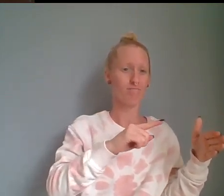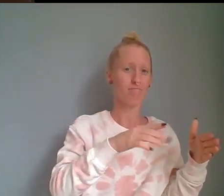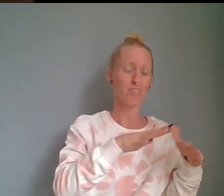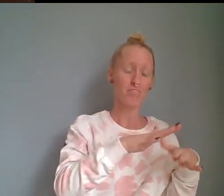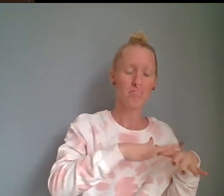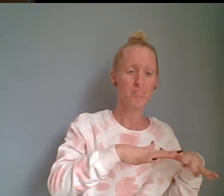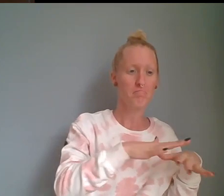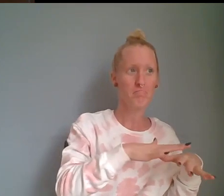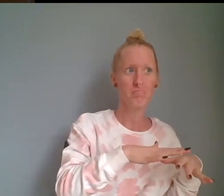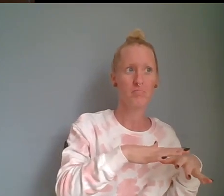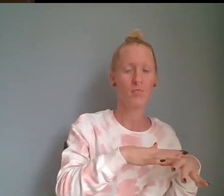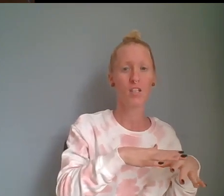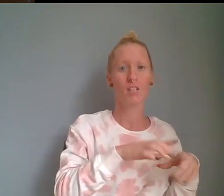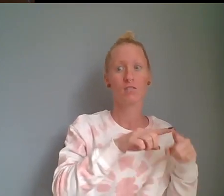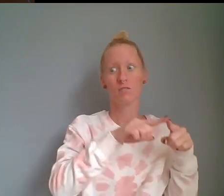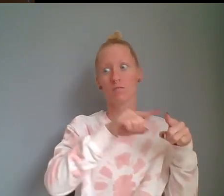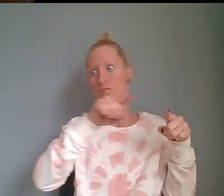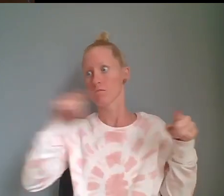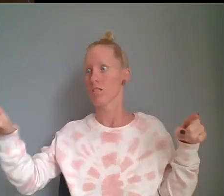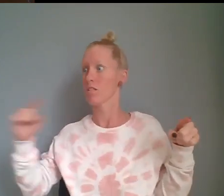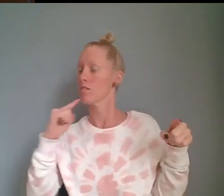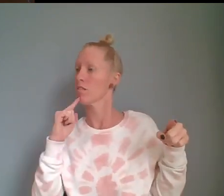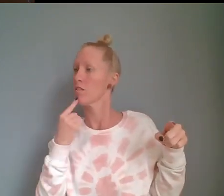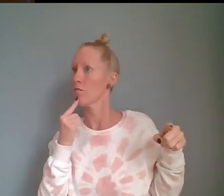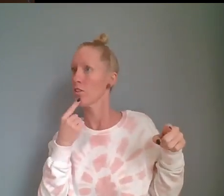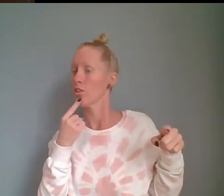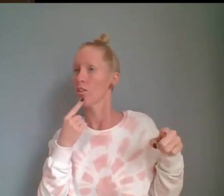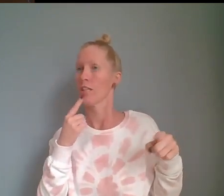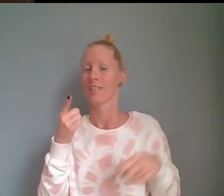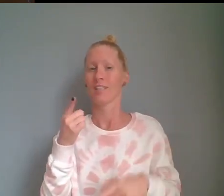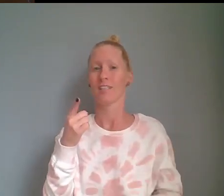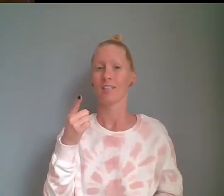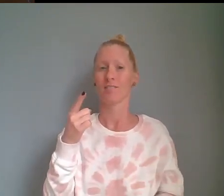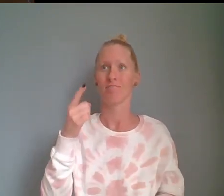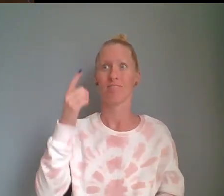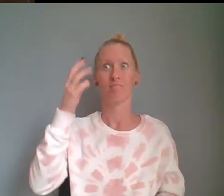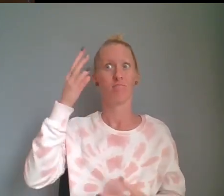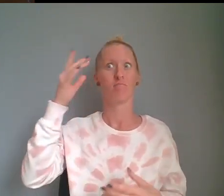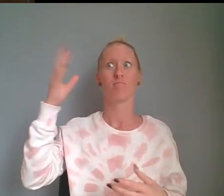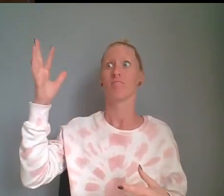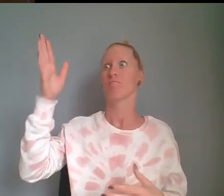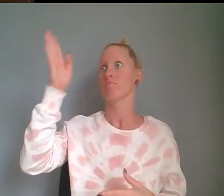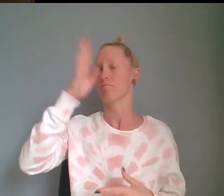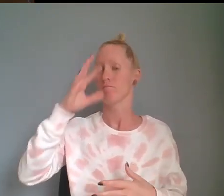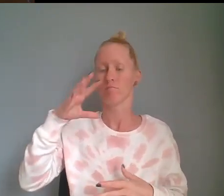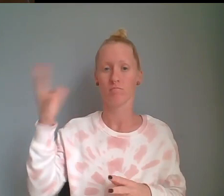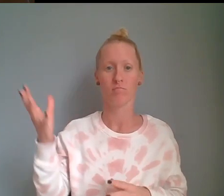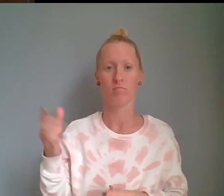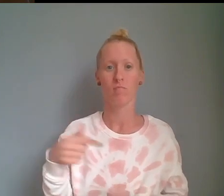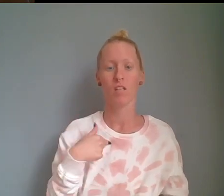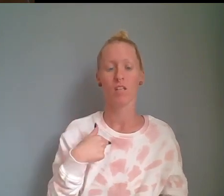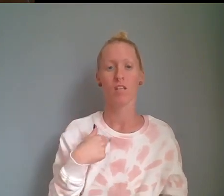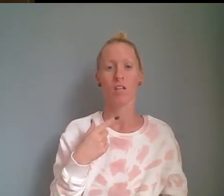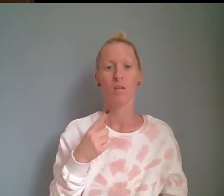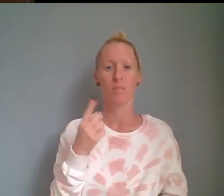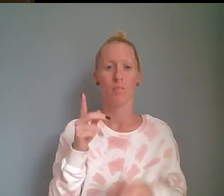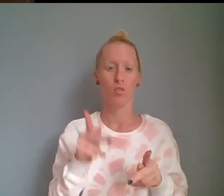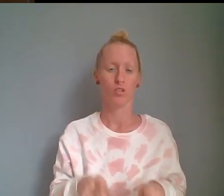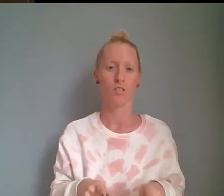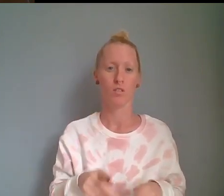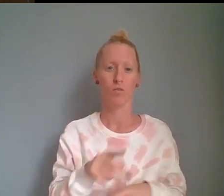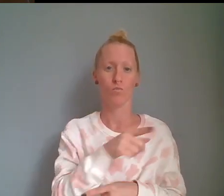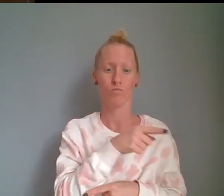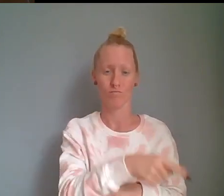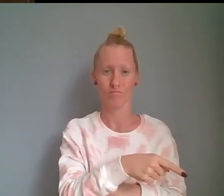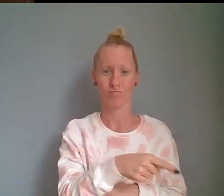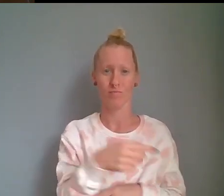the way to extremely severe and even psychotic. So when a person with mania loses touch with reality, instead